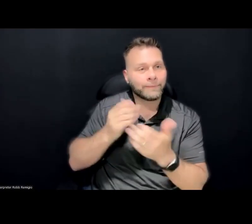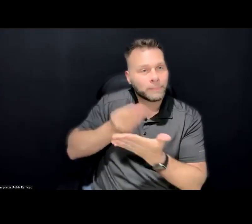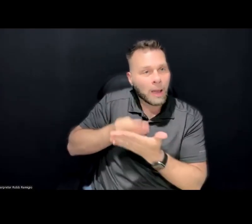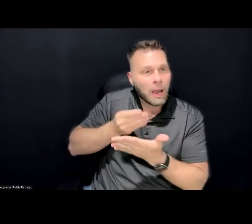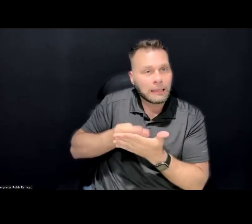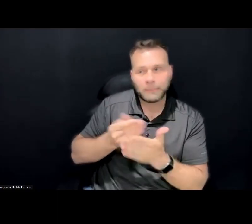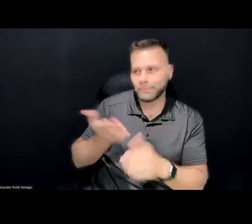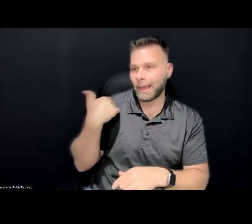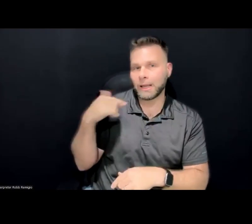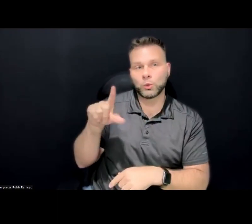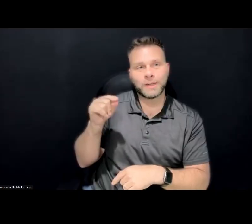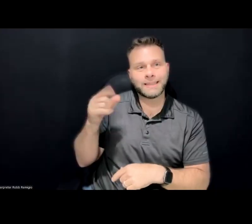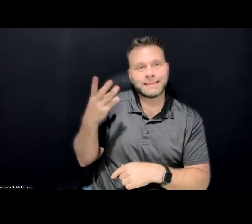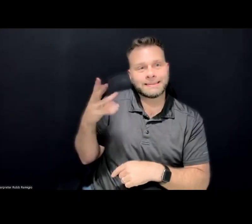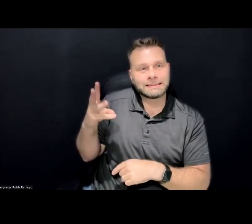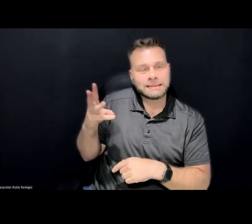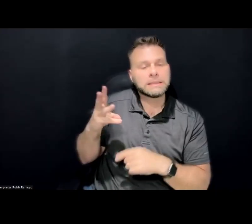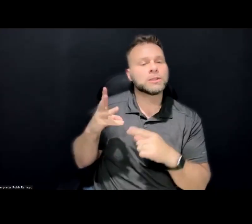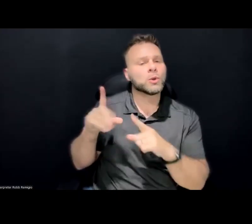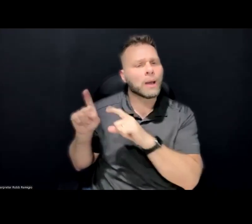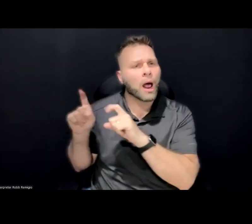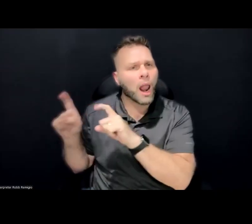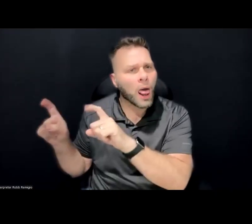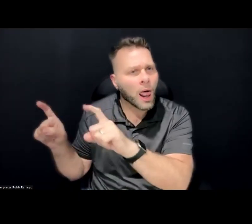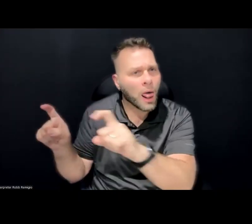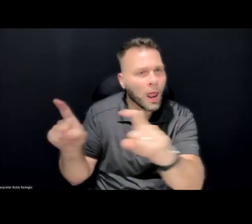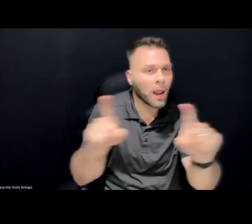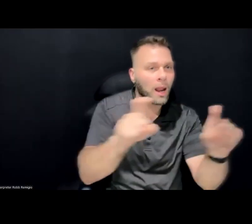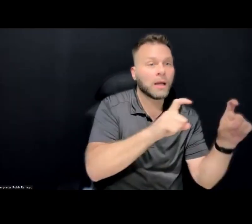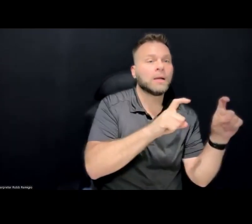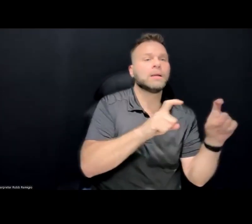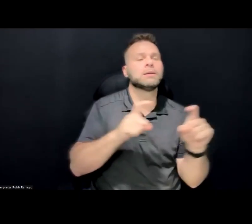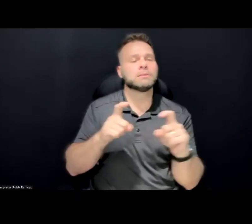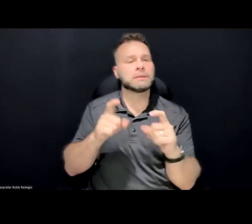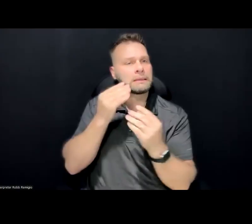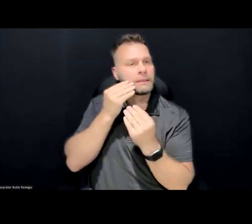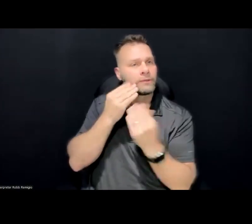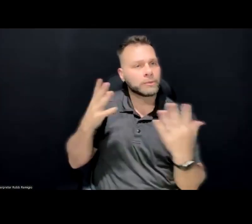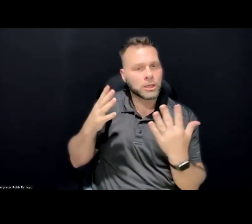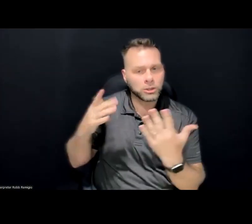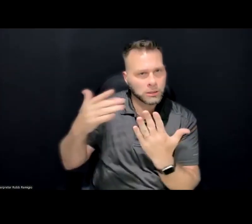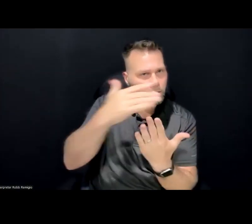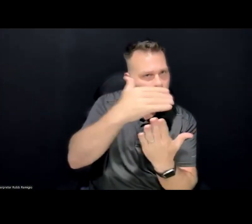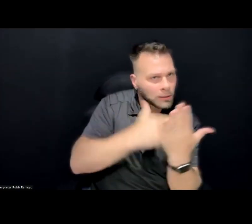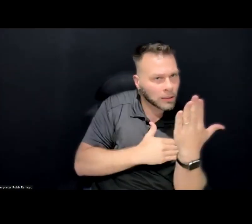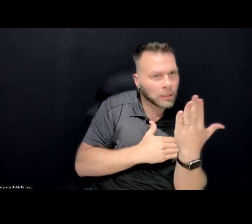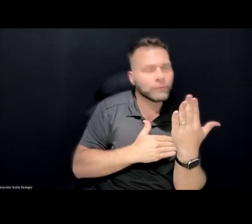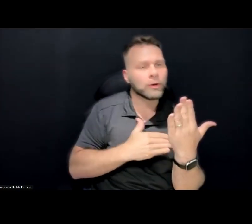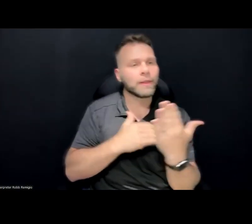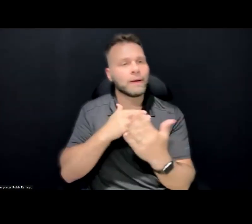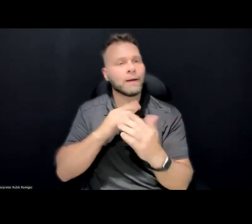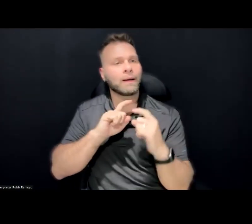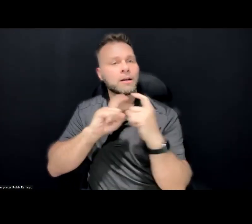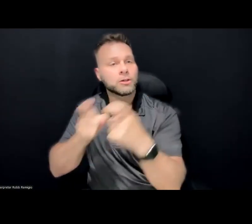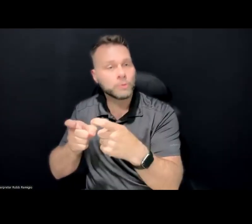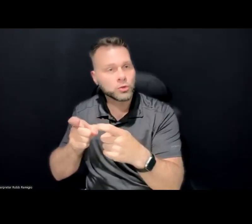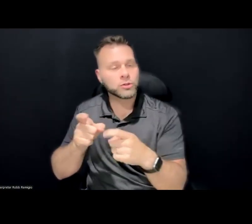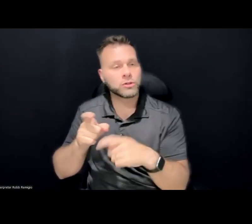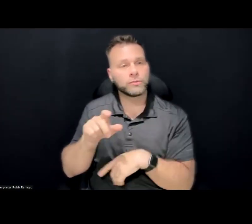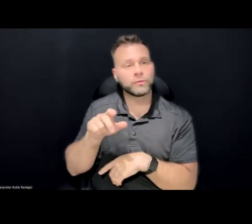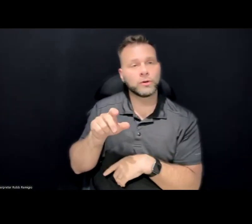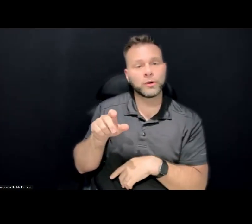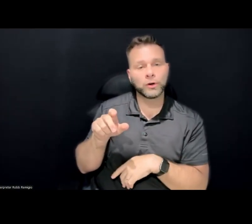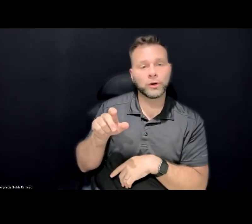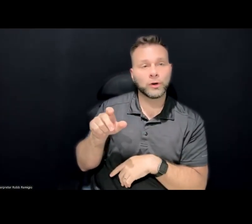utilizing data to talk about the contributions of the immigrants into the U.S. economy. For